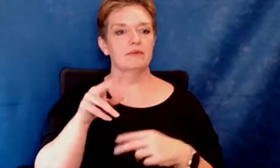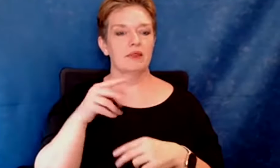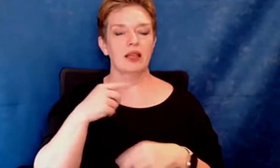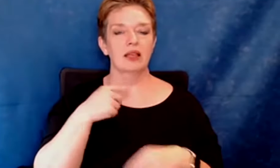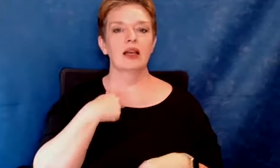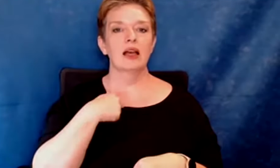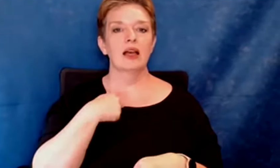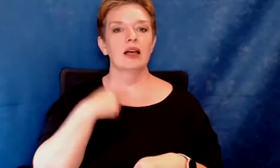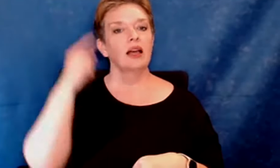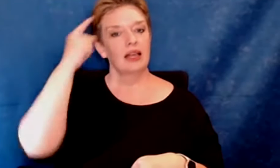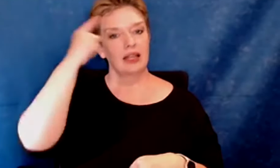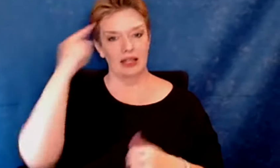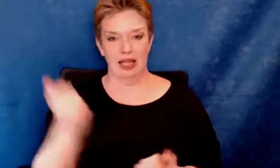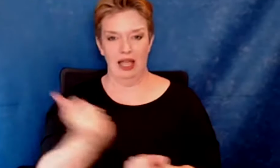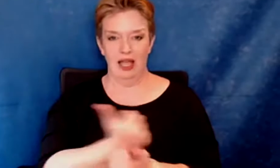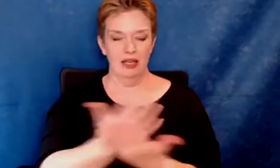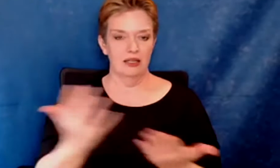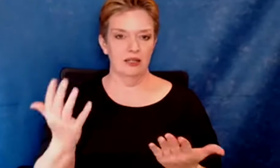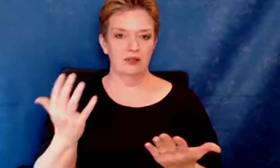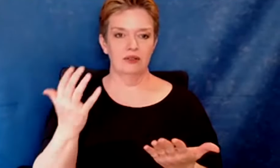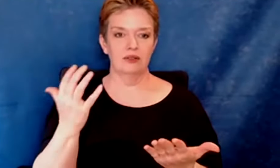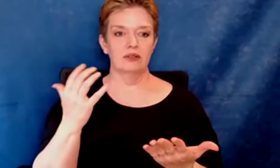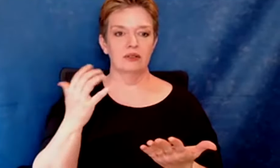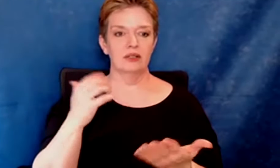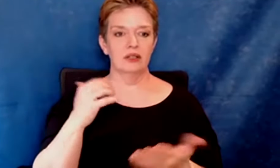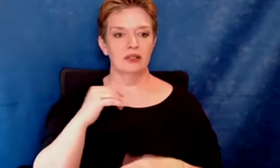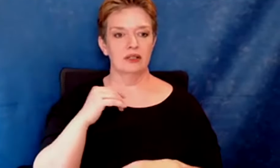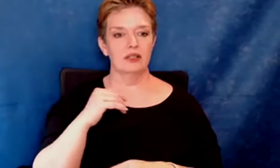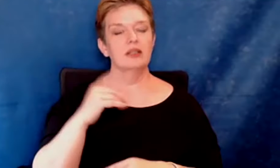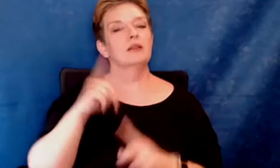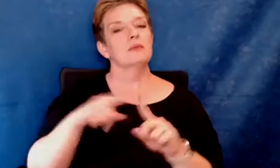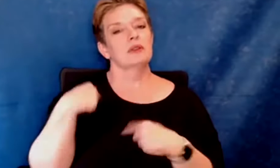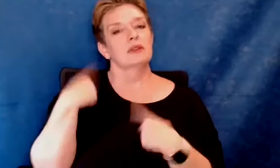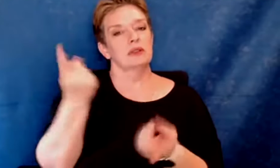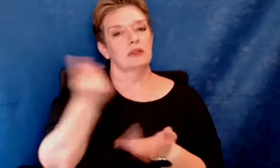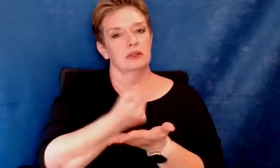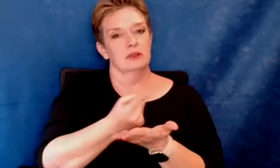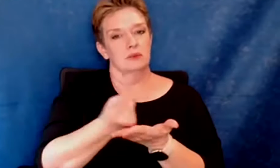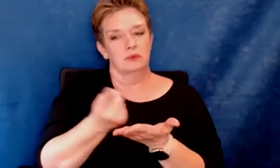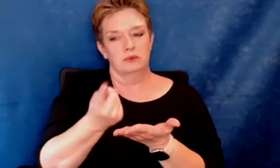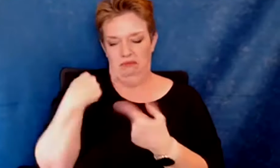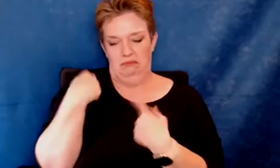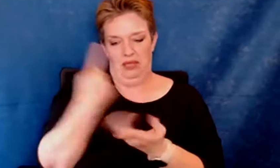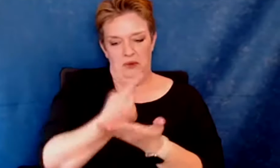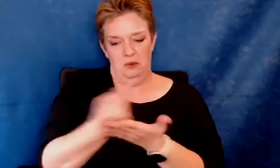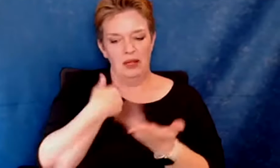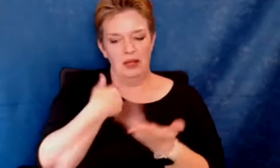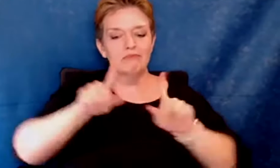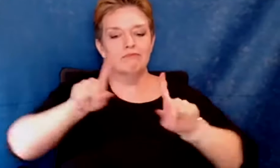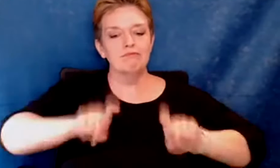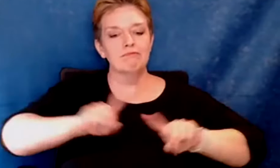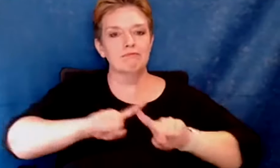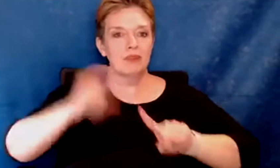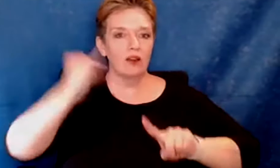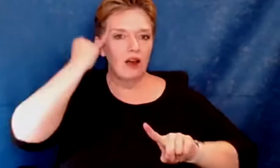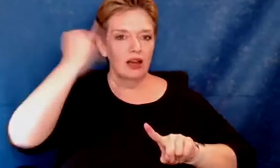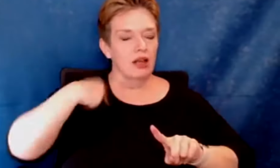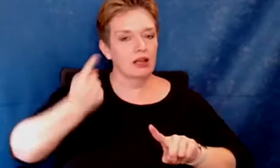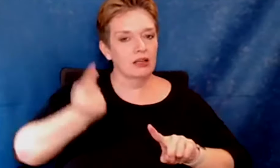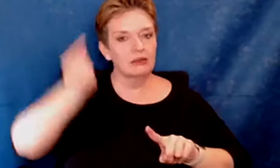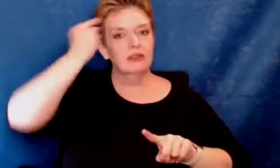think everything else was in the last couple of weeks, but in this last week of kind of experimenting and maybe just like, oh, I want to try this idea that I thought about and